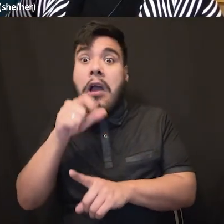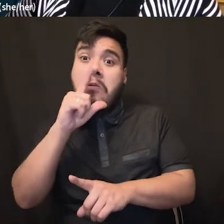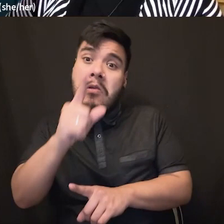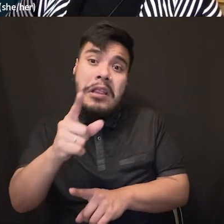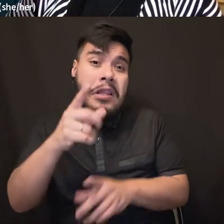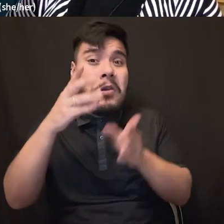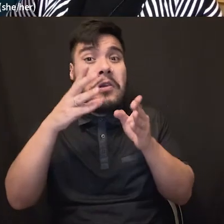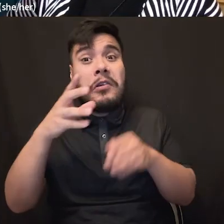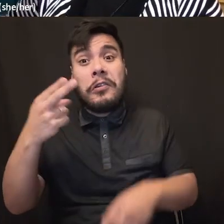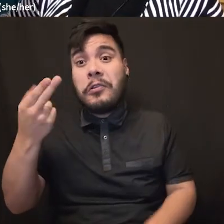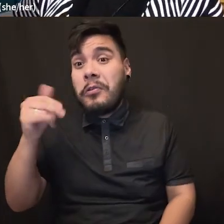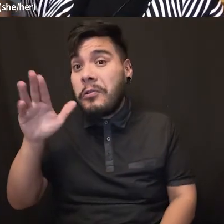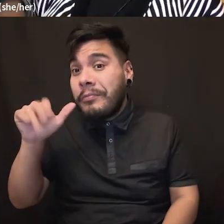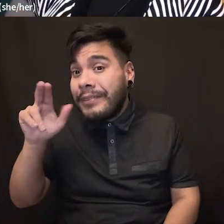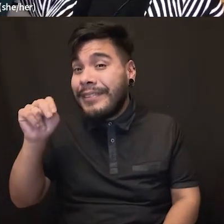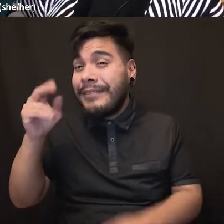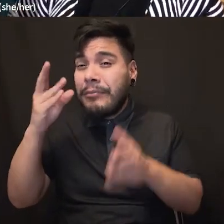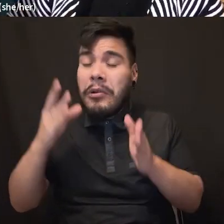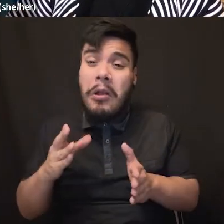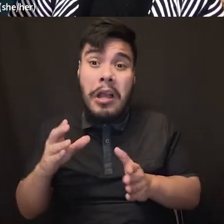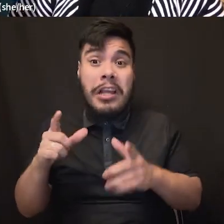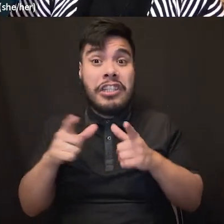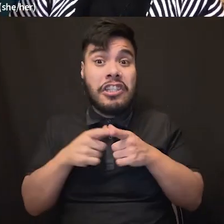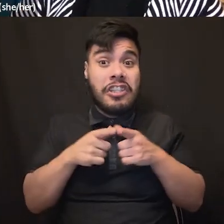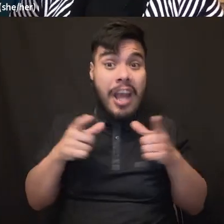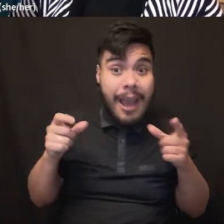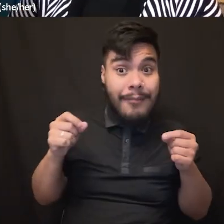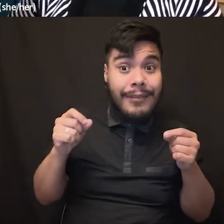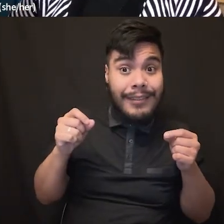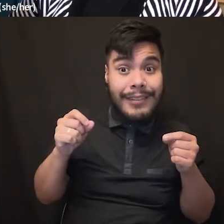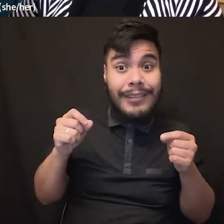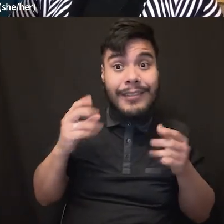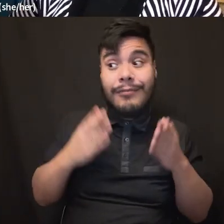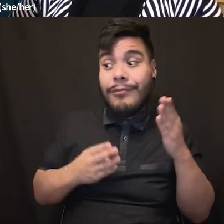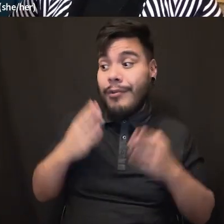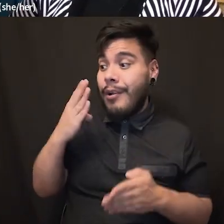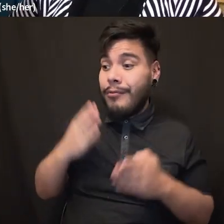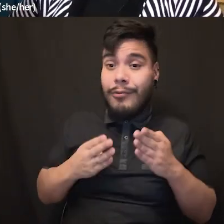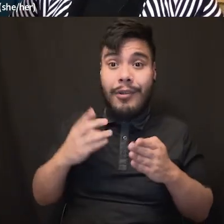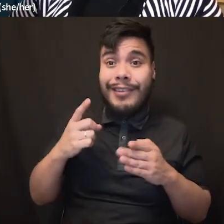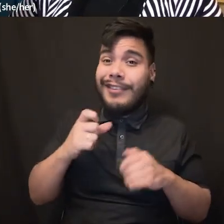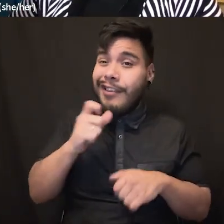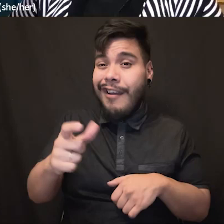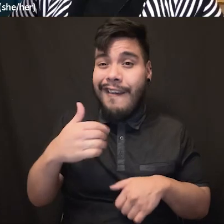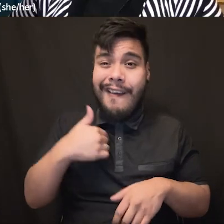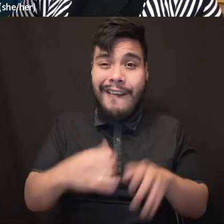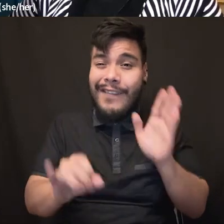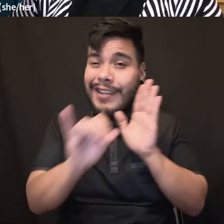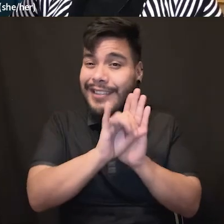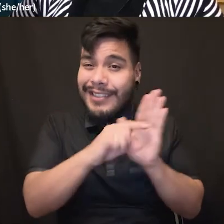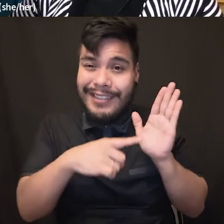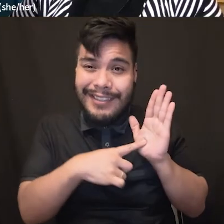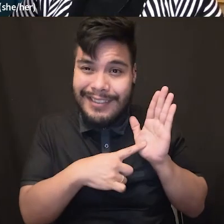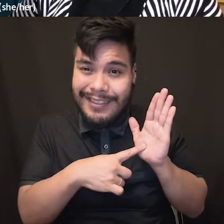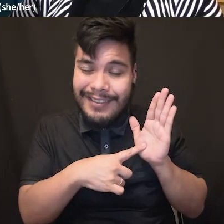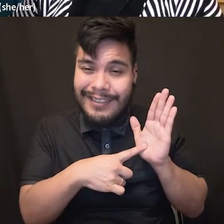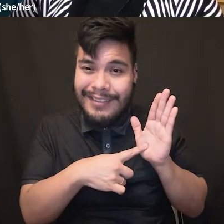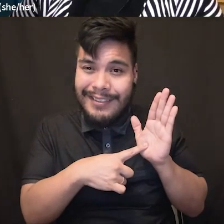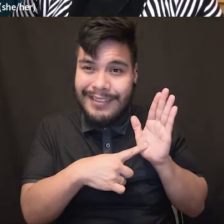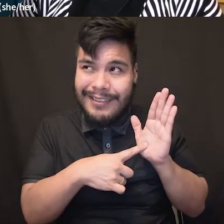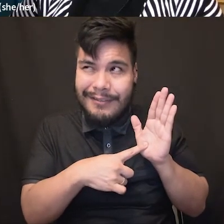that like a Japanese android didn't really have an identity. And so, which is kind of